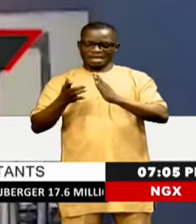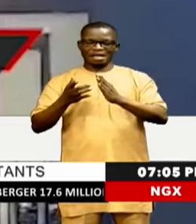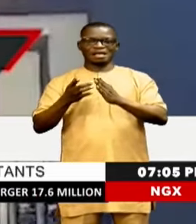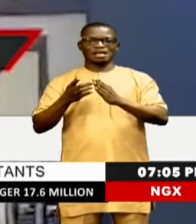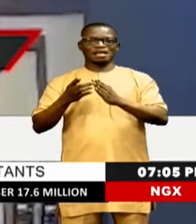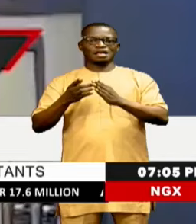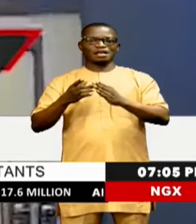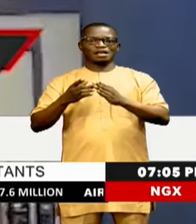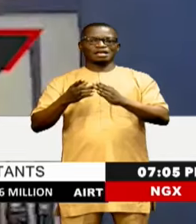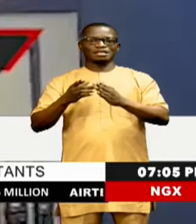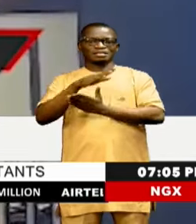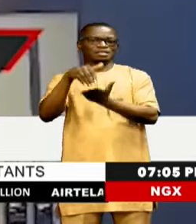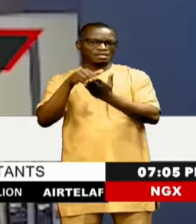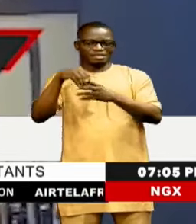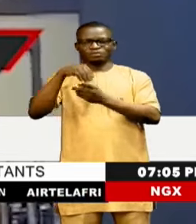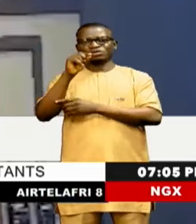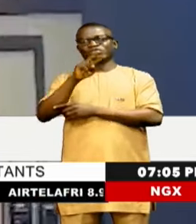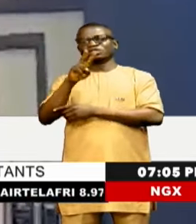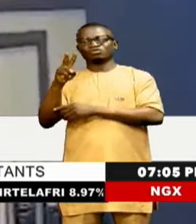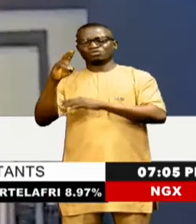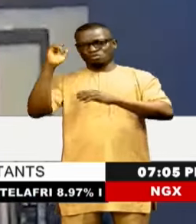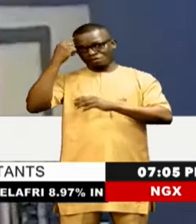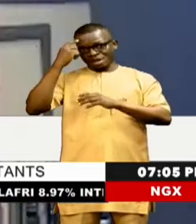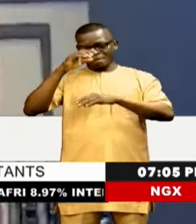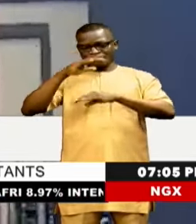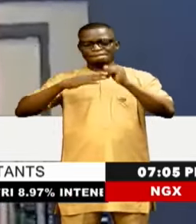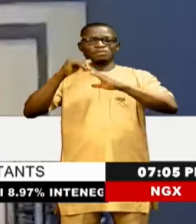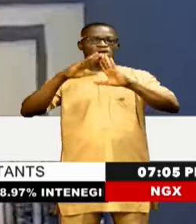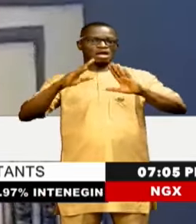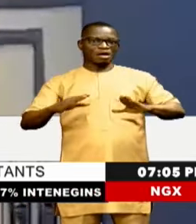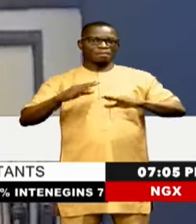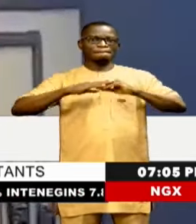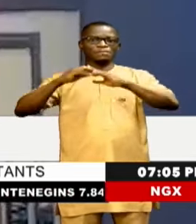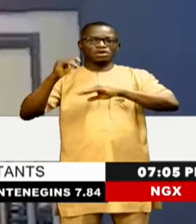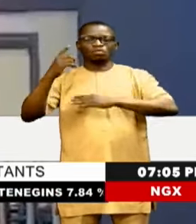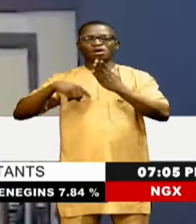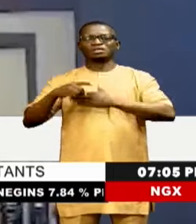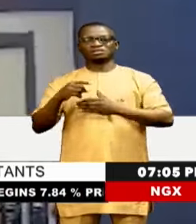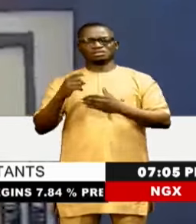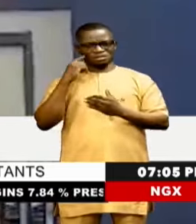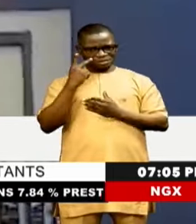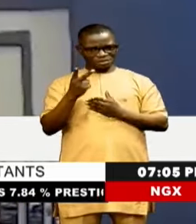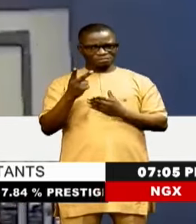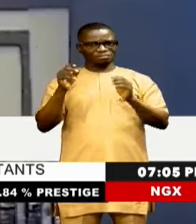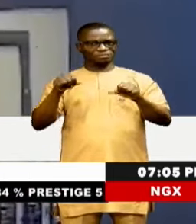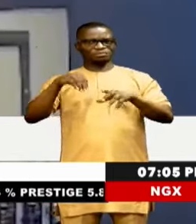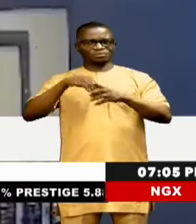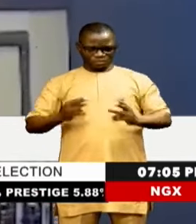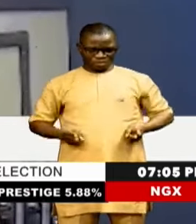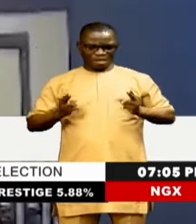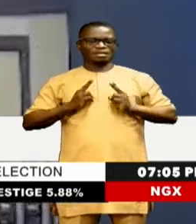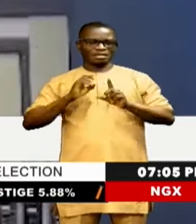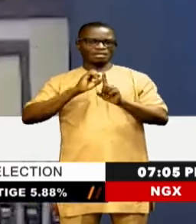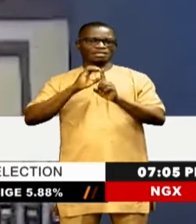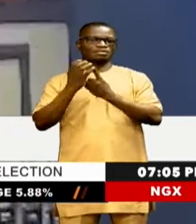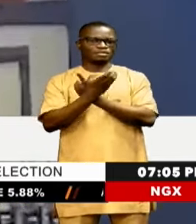In 2022, the government built houses and did what is considered as impossible in the humanitarian space,